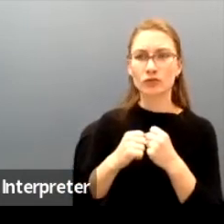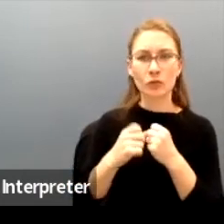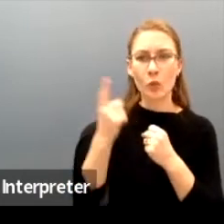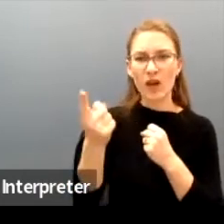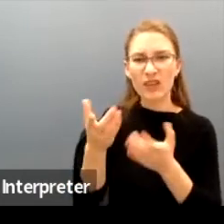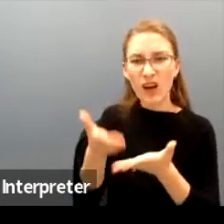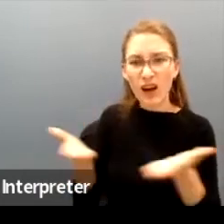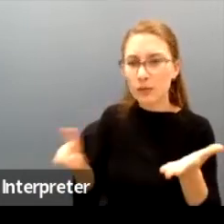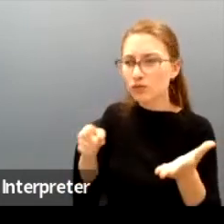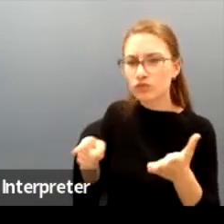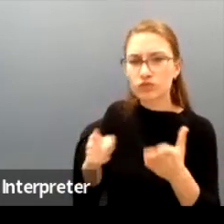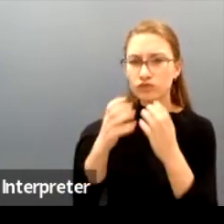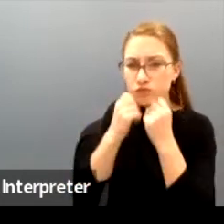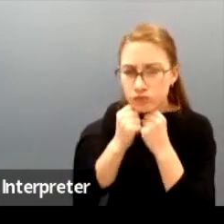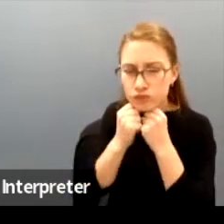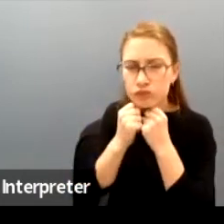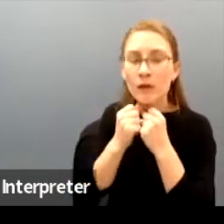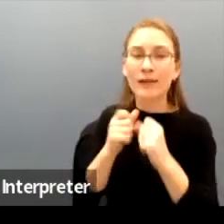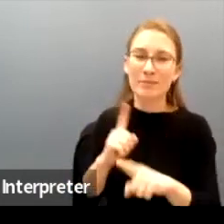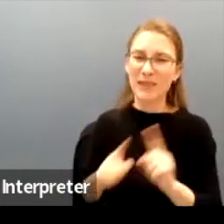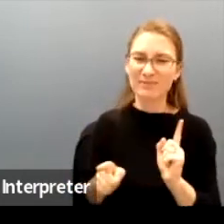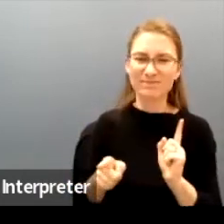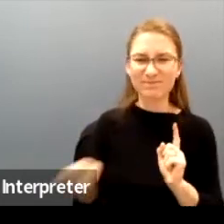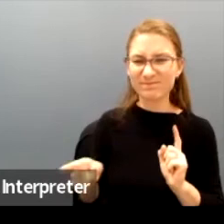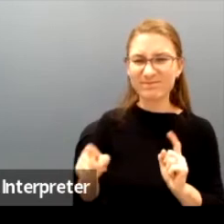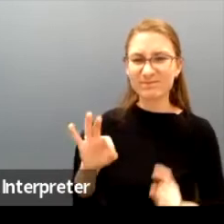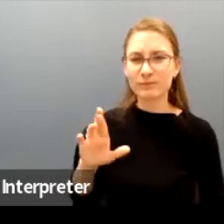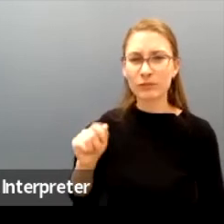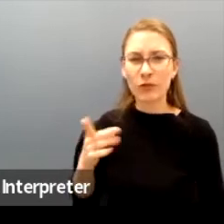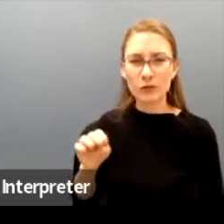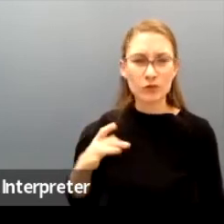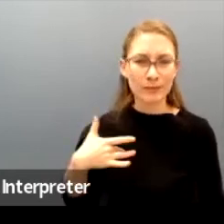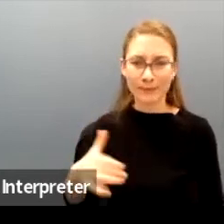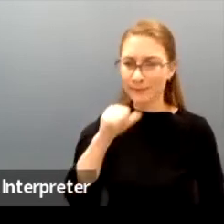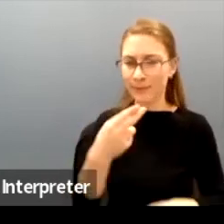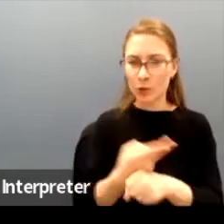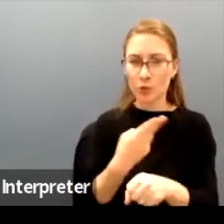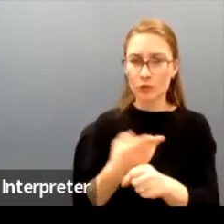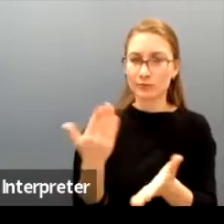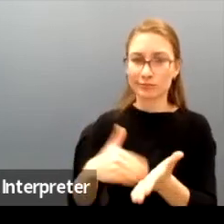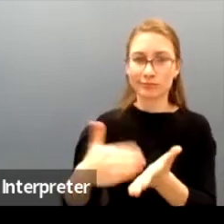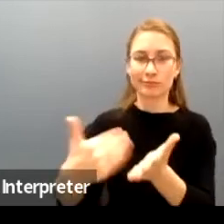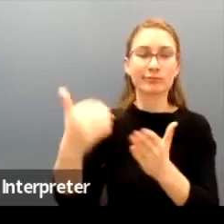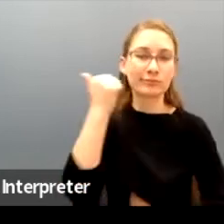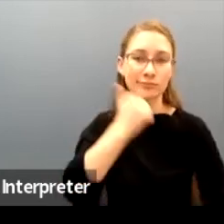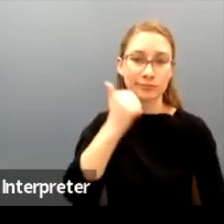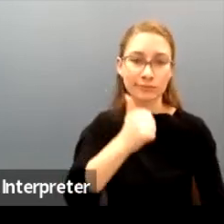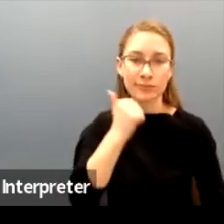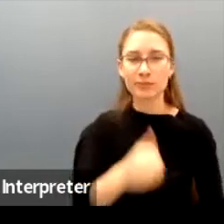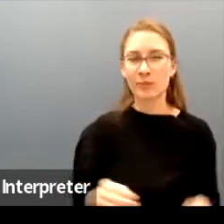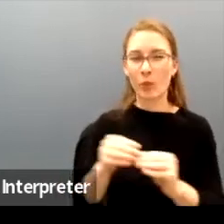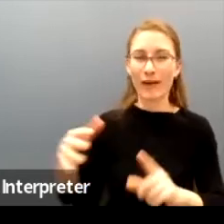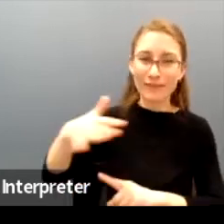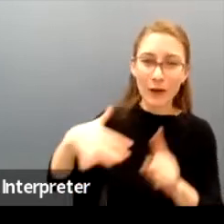fringe words are not words that we use on the daily. It's kind of context specific, maybe seasonal specific, or even environmental specific, just kind of